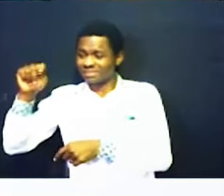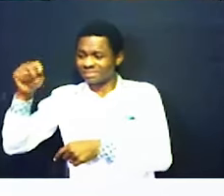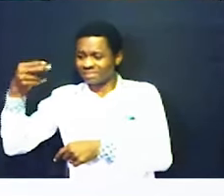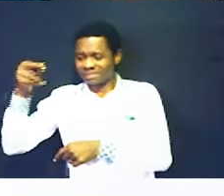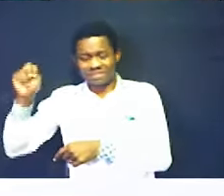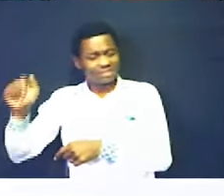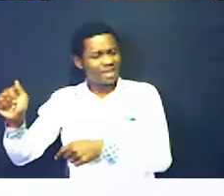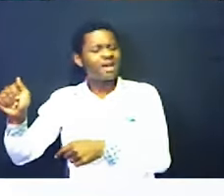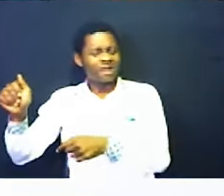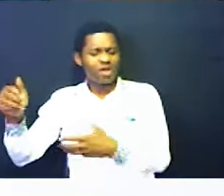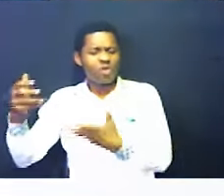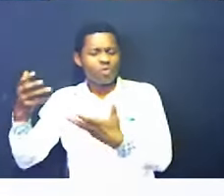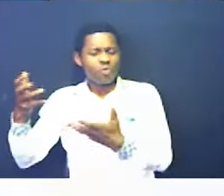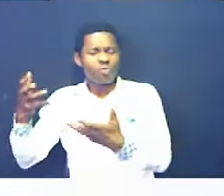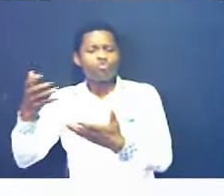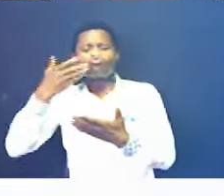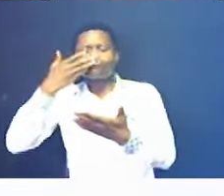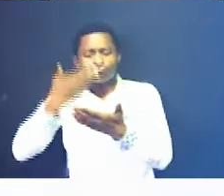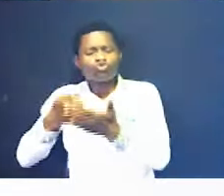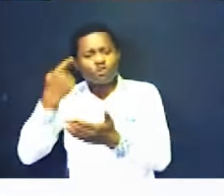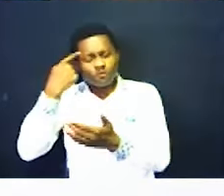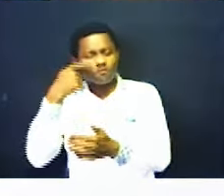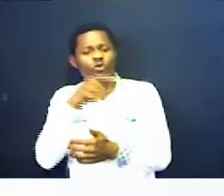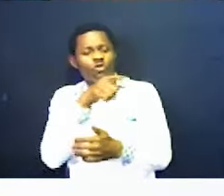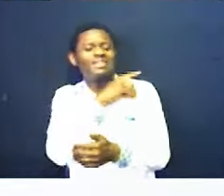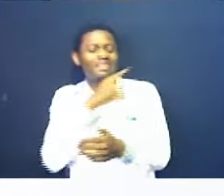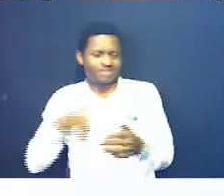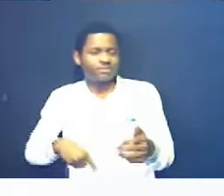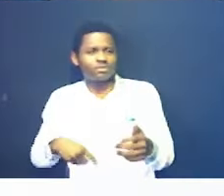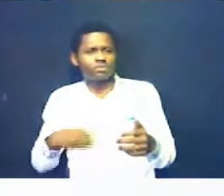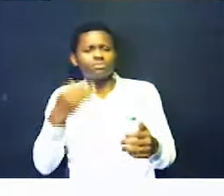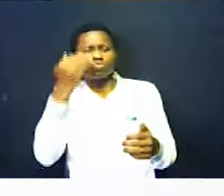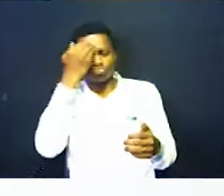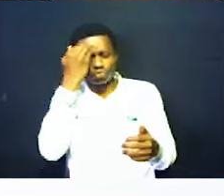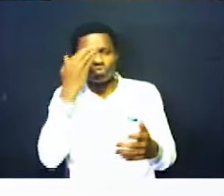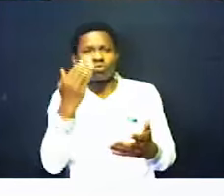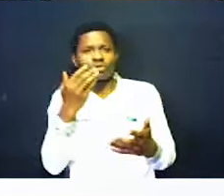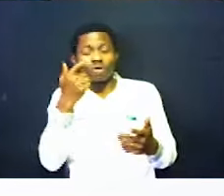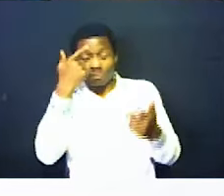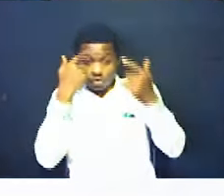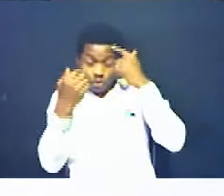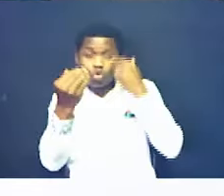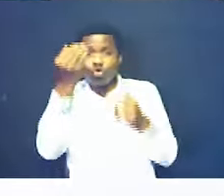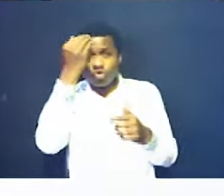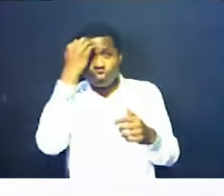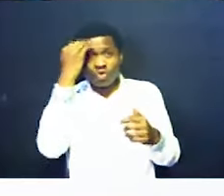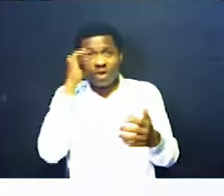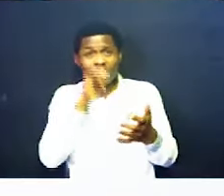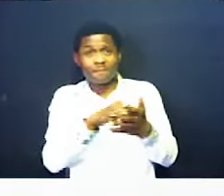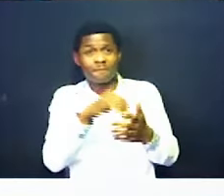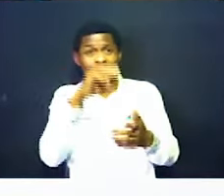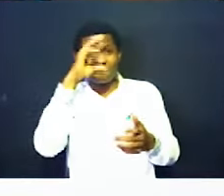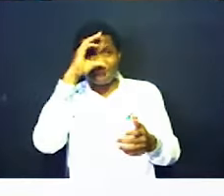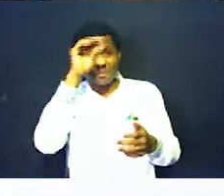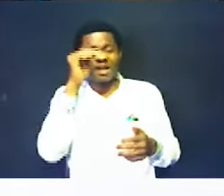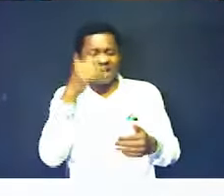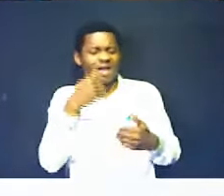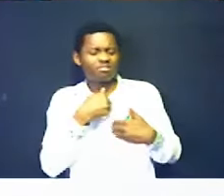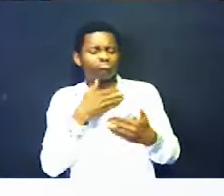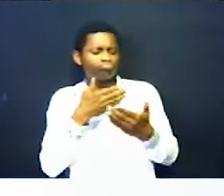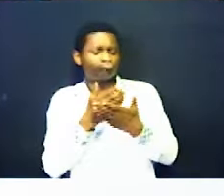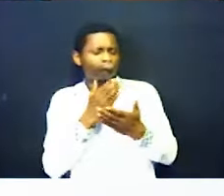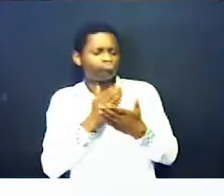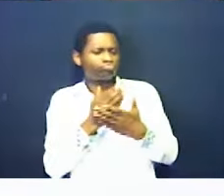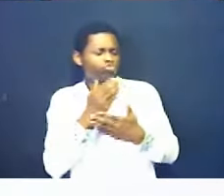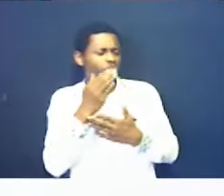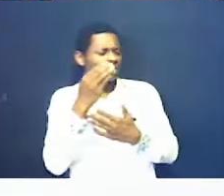se David oni Nathan wo ayonkofa eno so e san se onim se difo Nathan e won